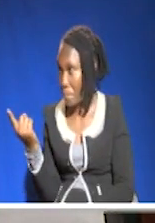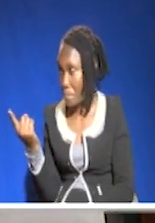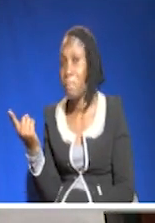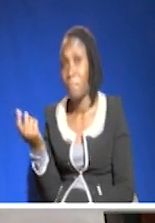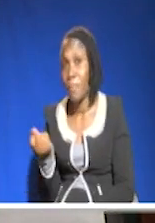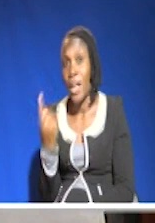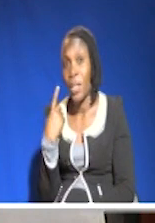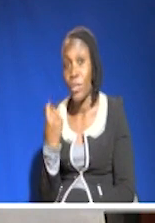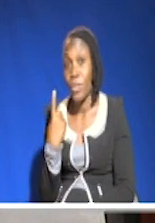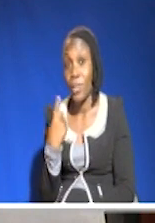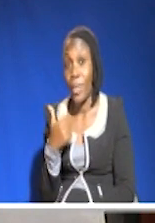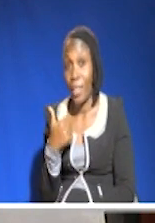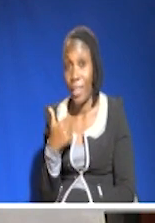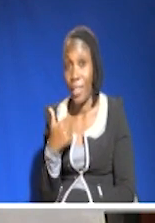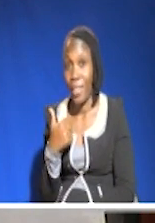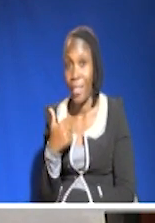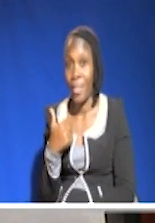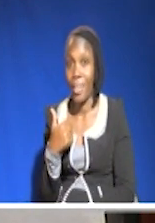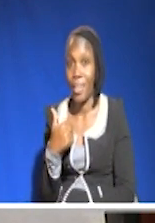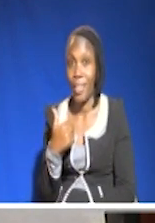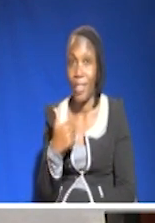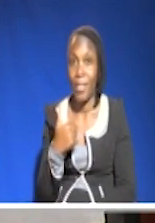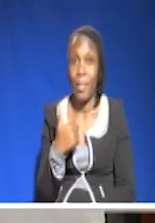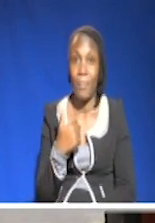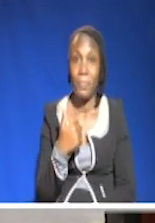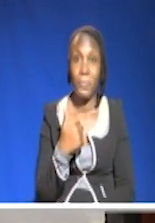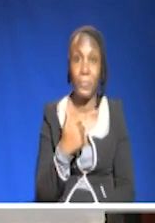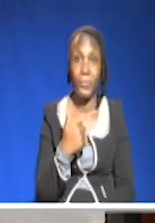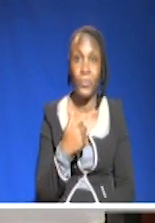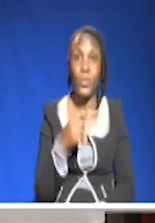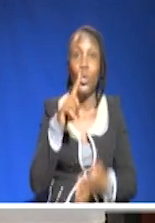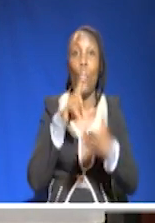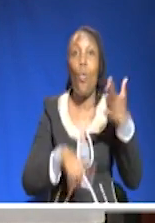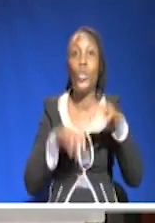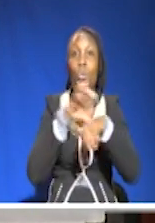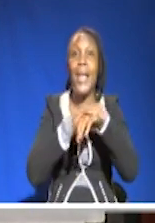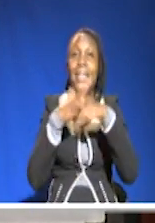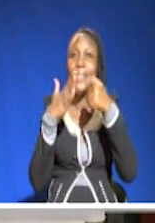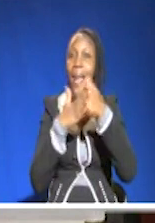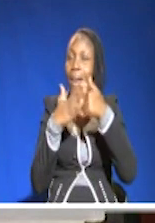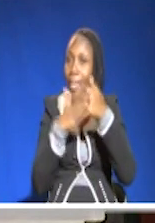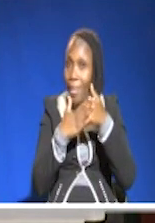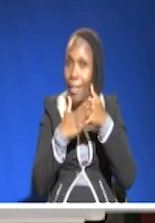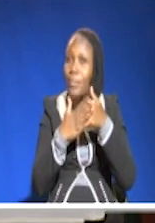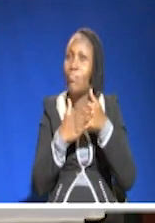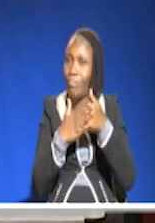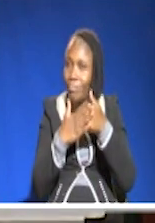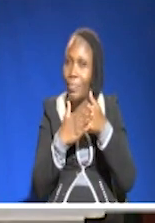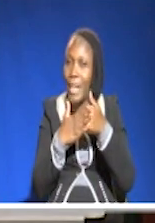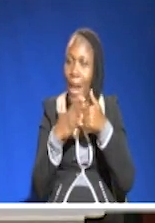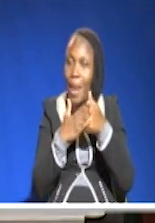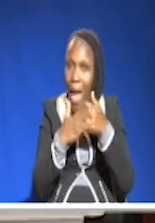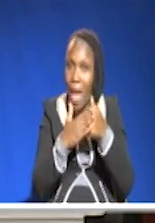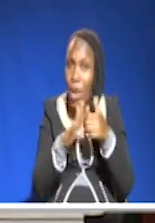on that. The sum that we've gotten, which is 9, is a